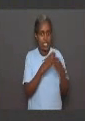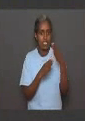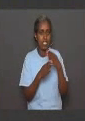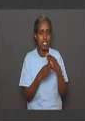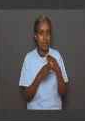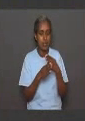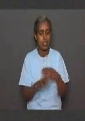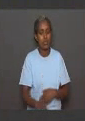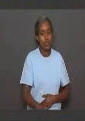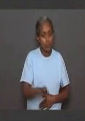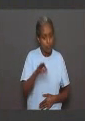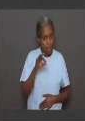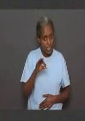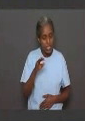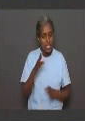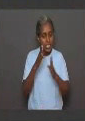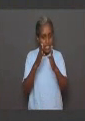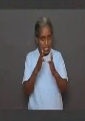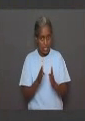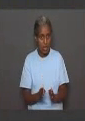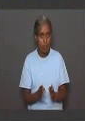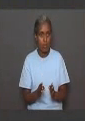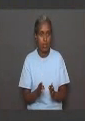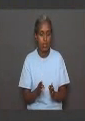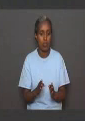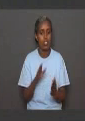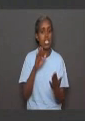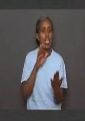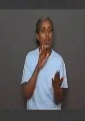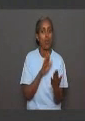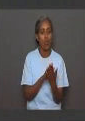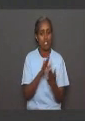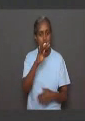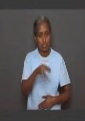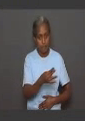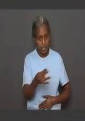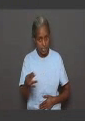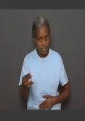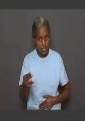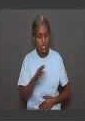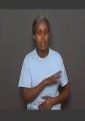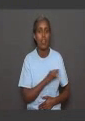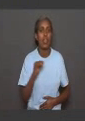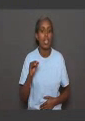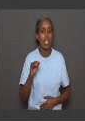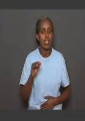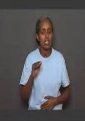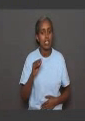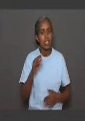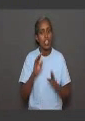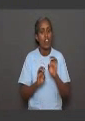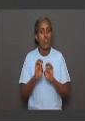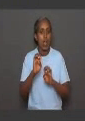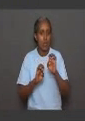Our first step is to find the determinant of the coefficient matrix